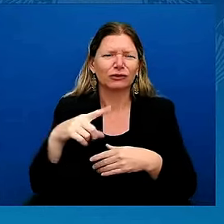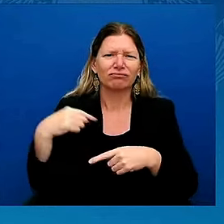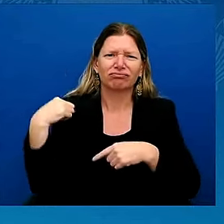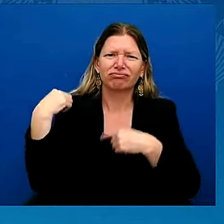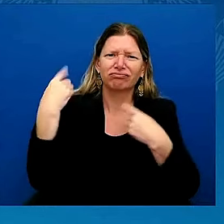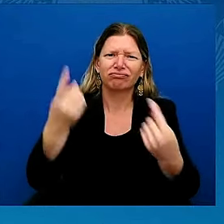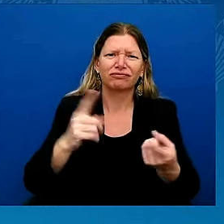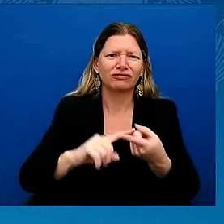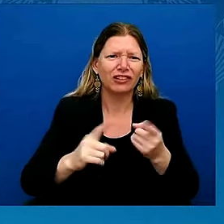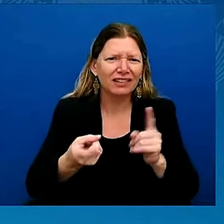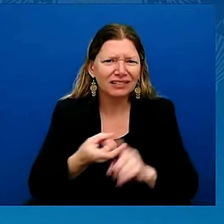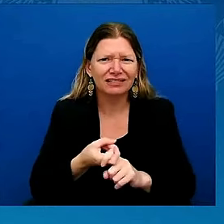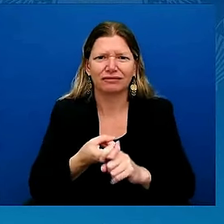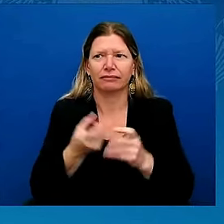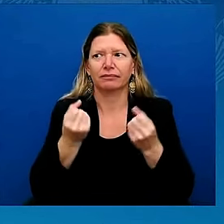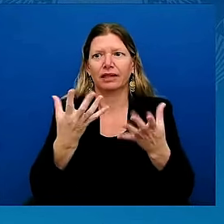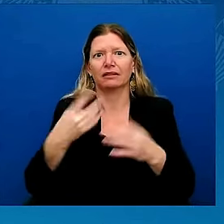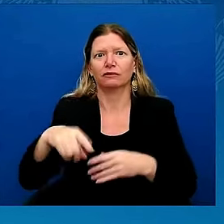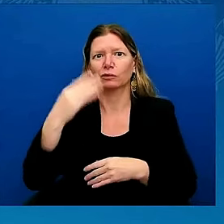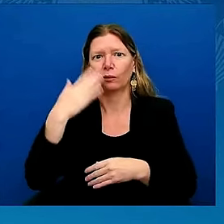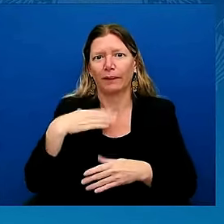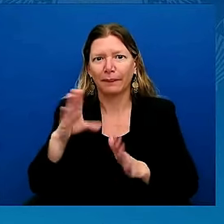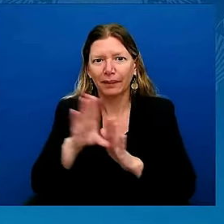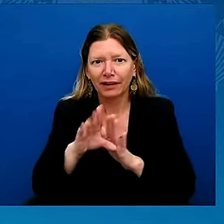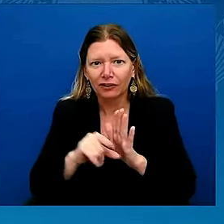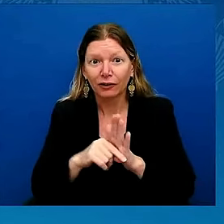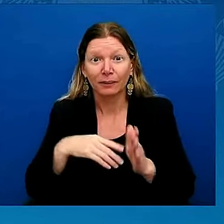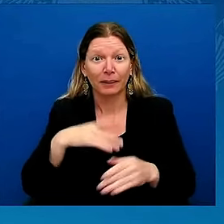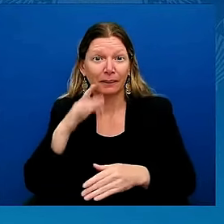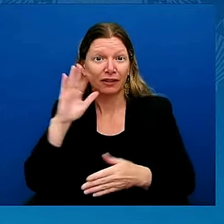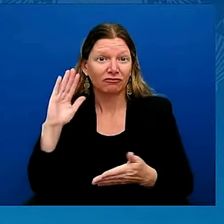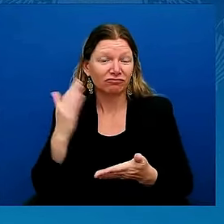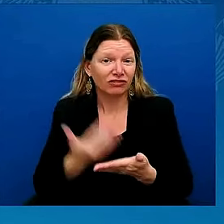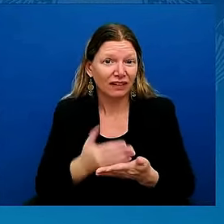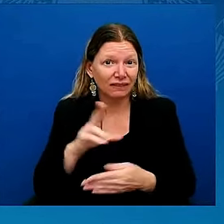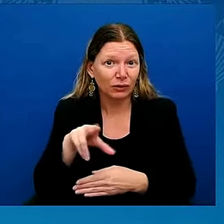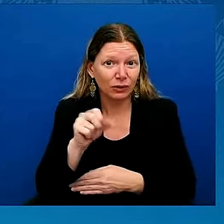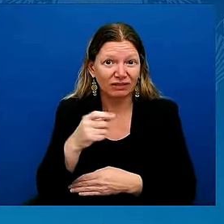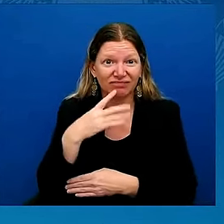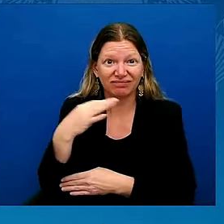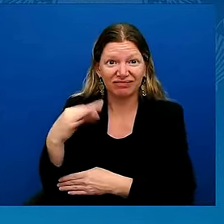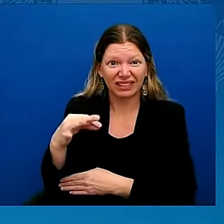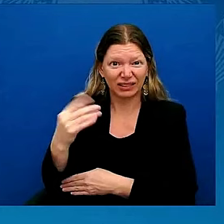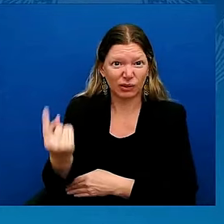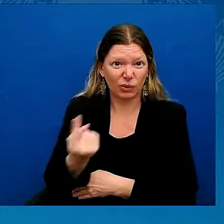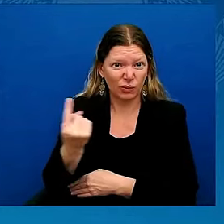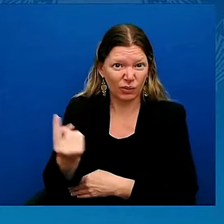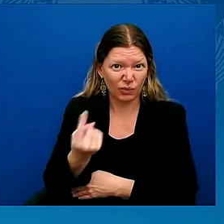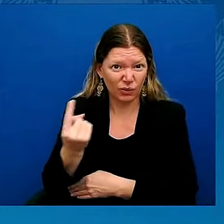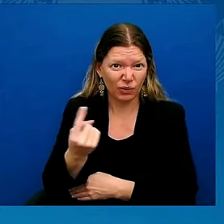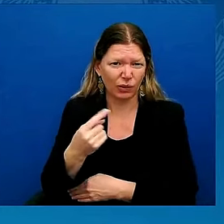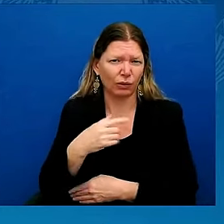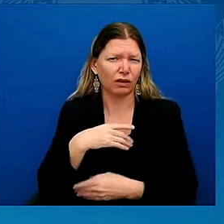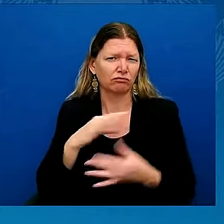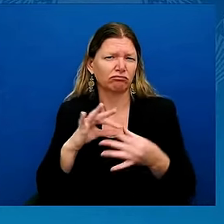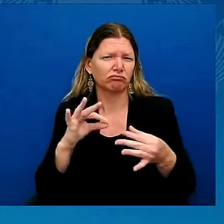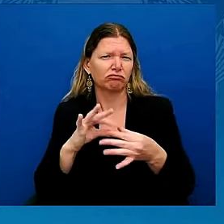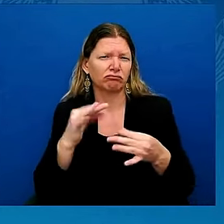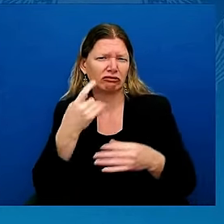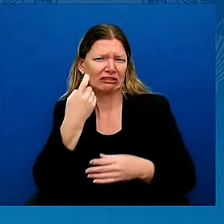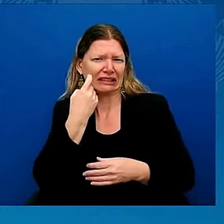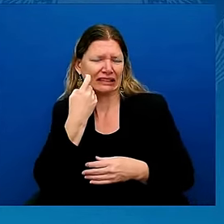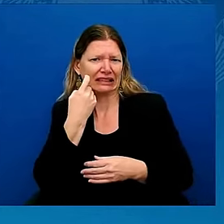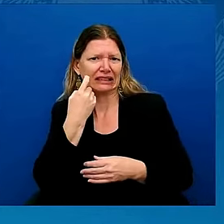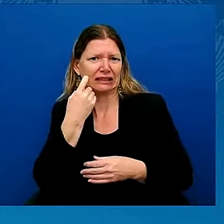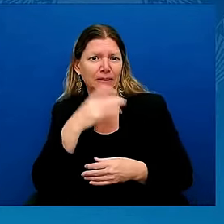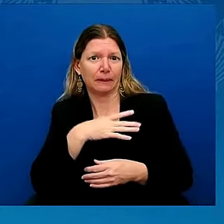by herself. And I spoke about it recently, actually. You know, my mother, I was the eldest